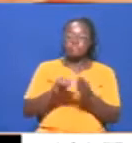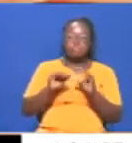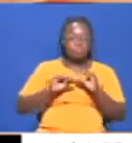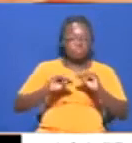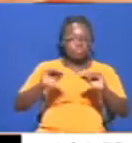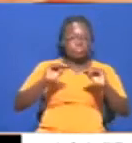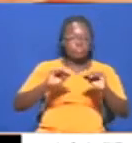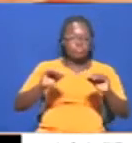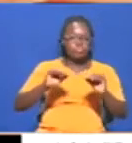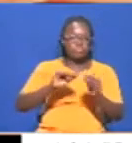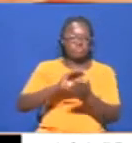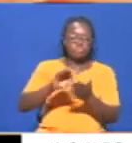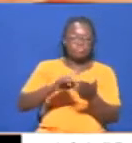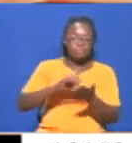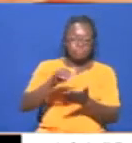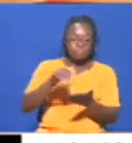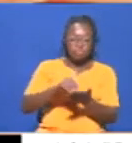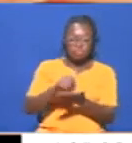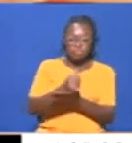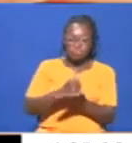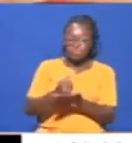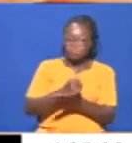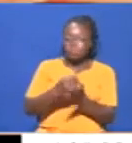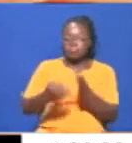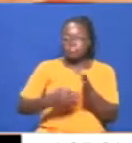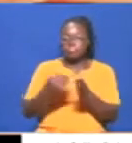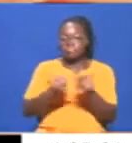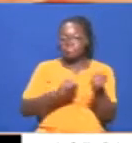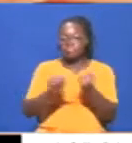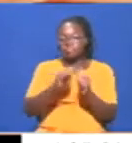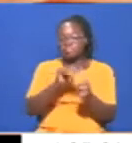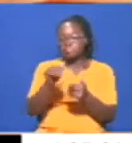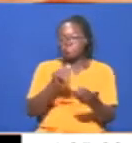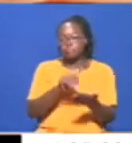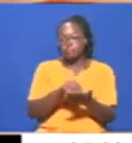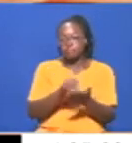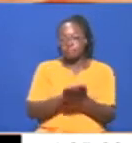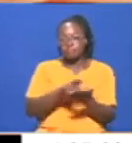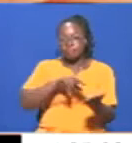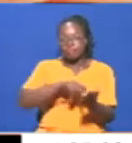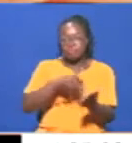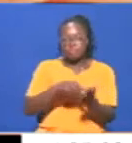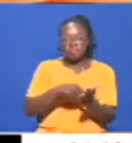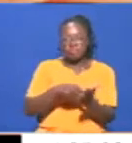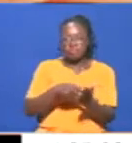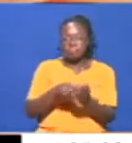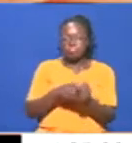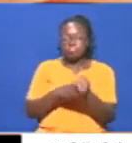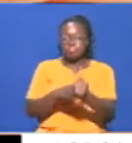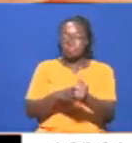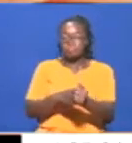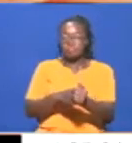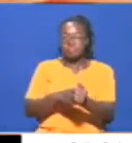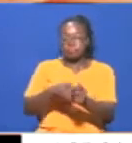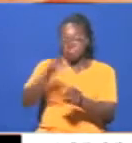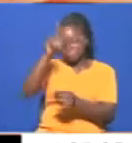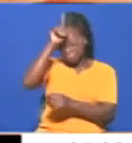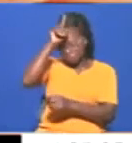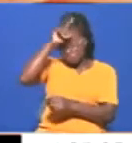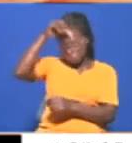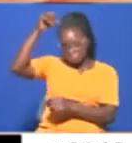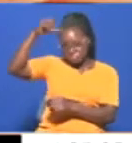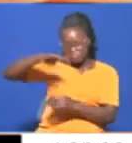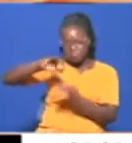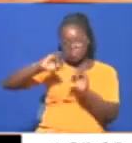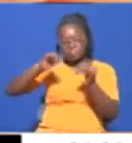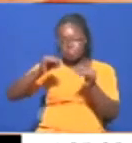centers, coffee factories and administration centers. The project that is being undertaken by the Rural Electrification and Renewable